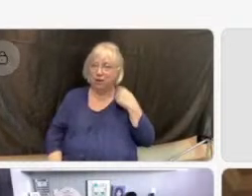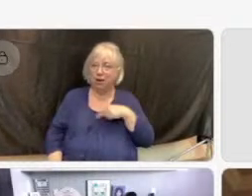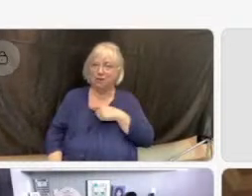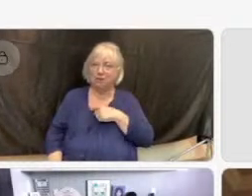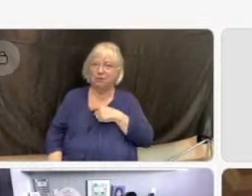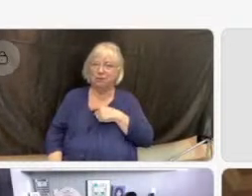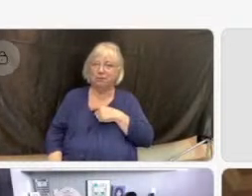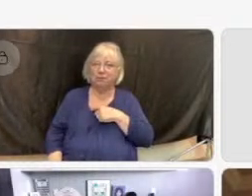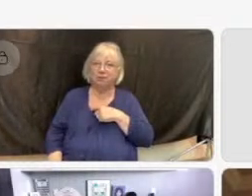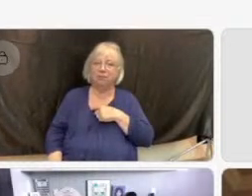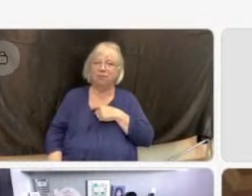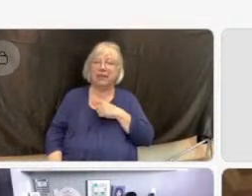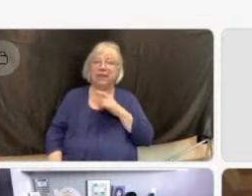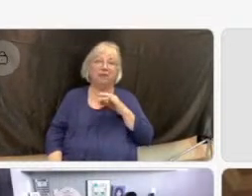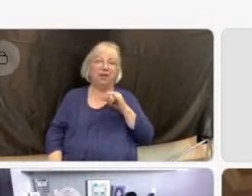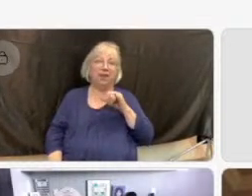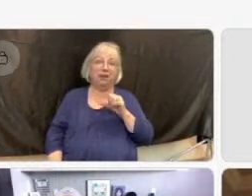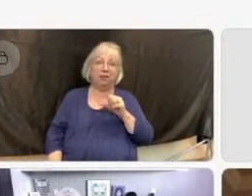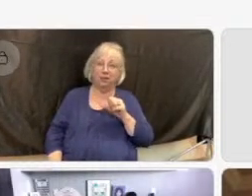If so,